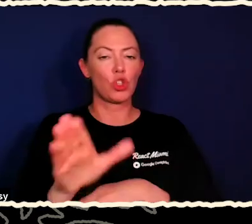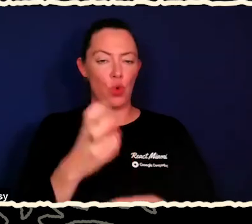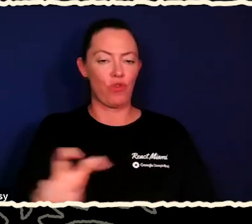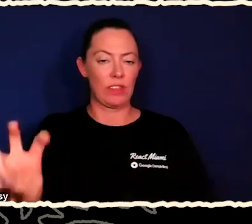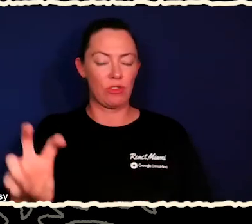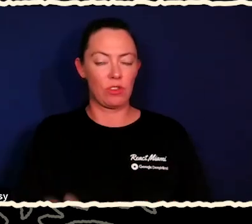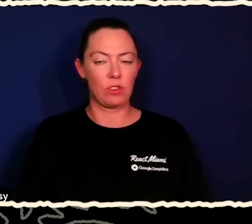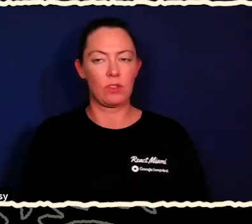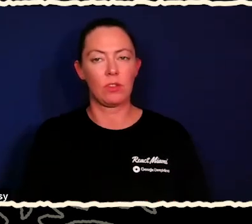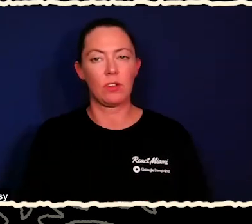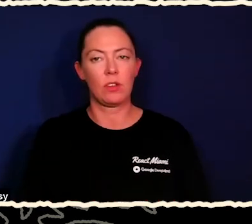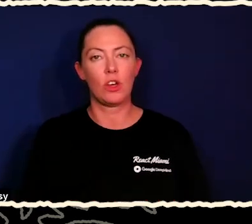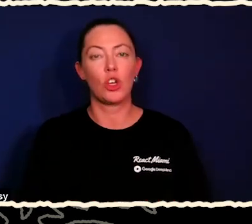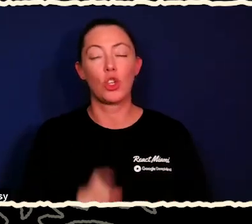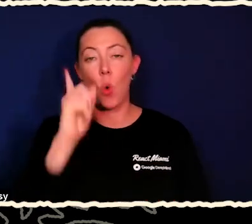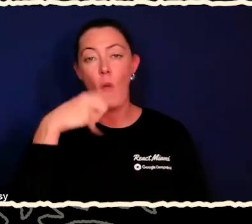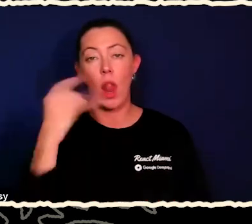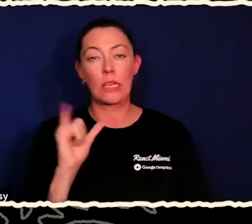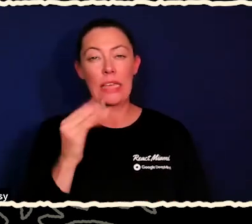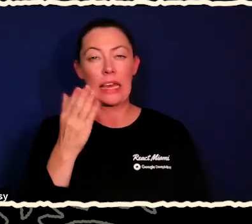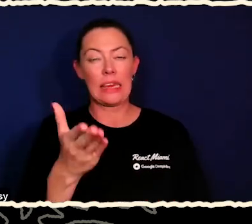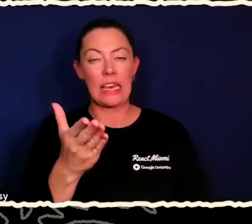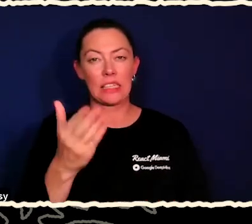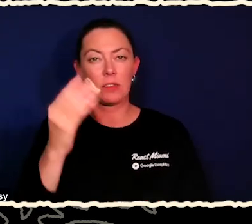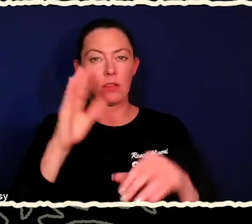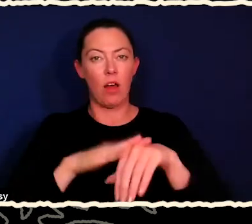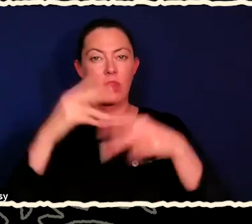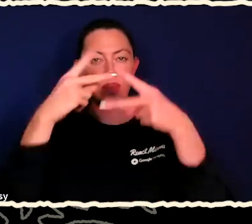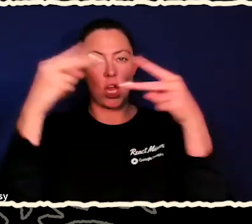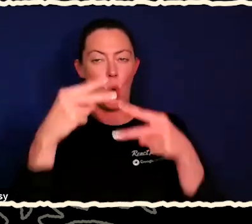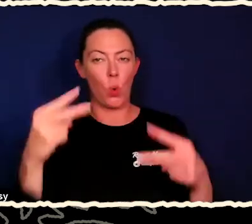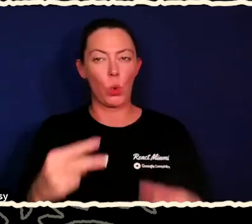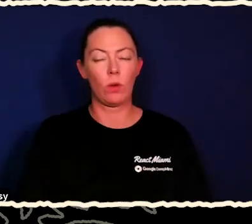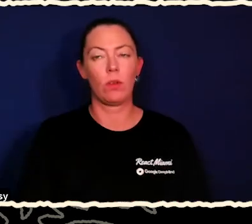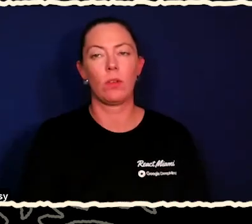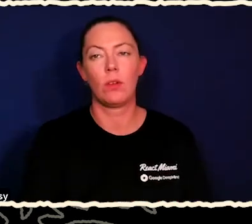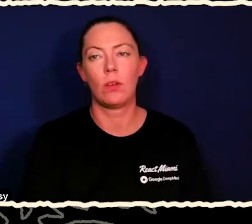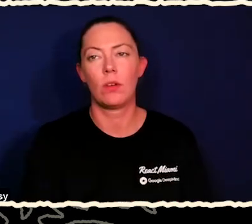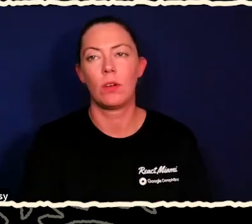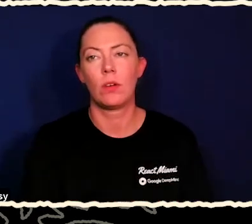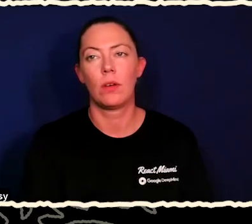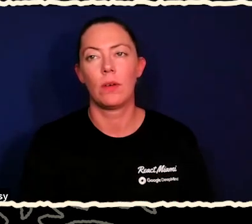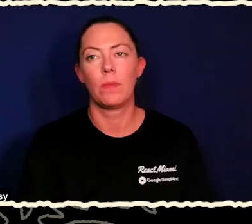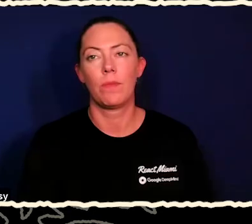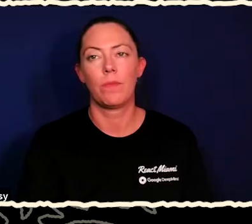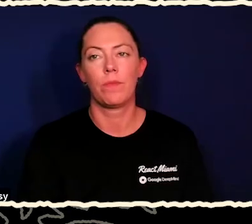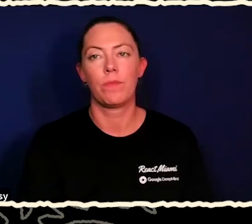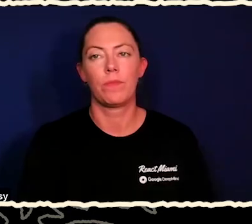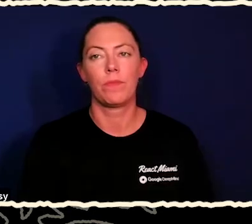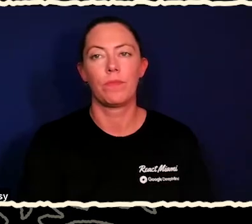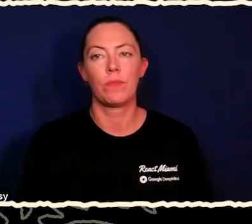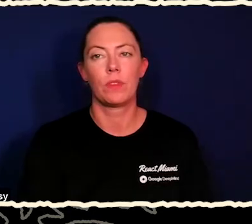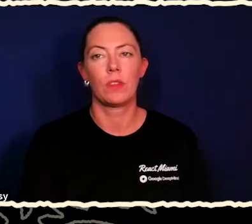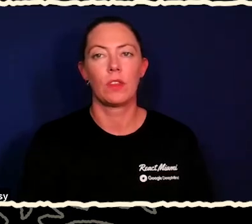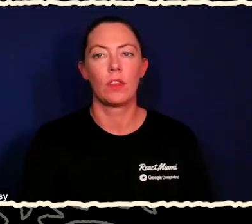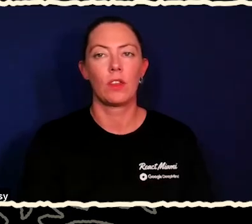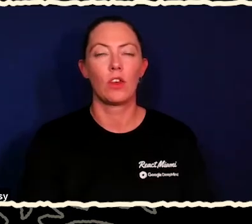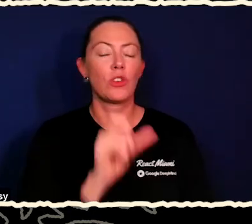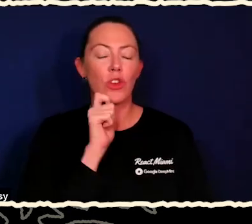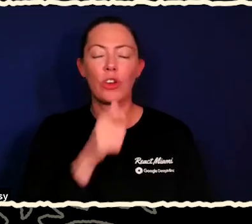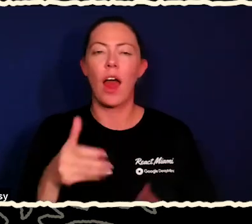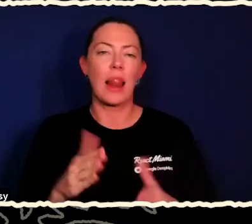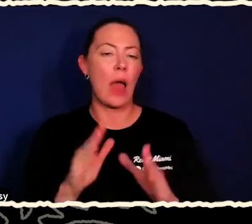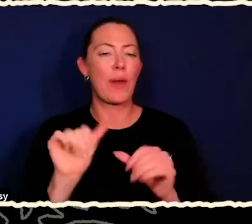So this is what it actually looks like in code. Instead of just letting the agent do whatever it wants, force it into a reducer like a state